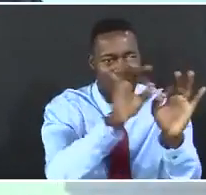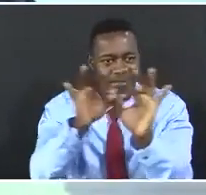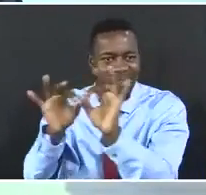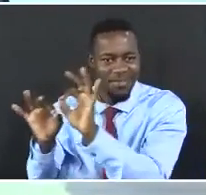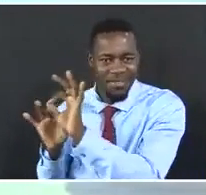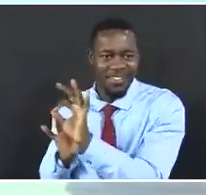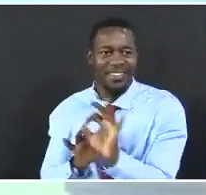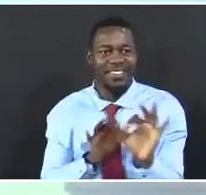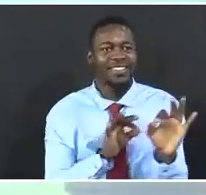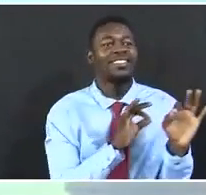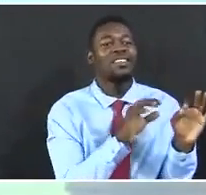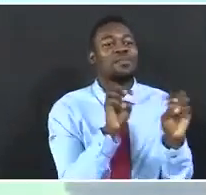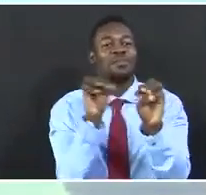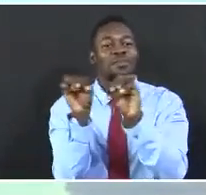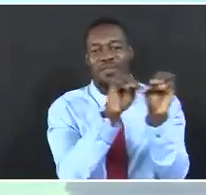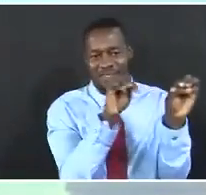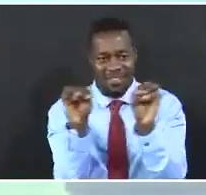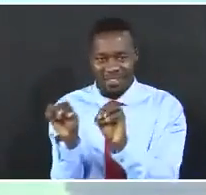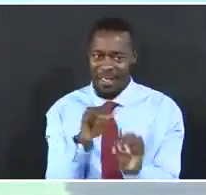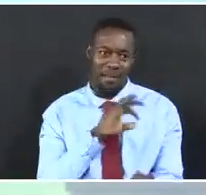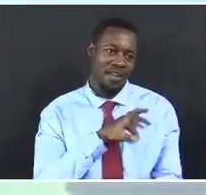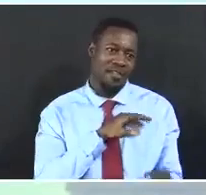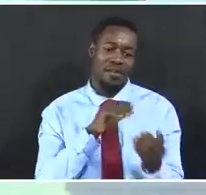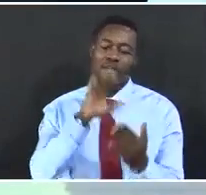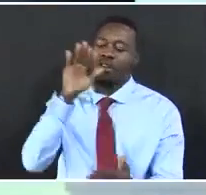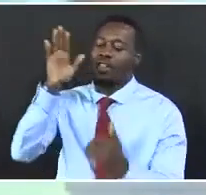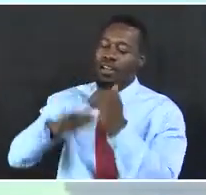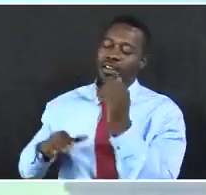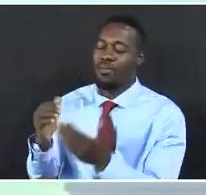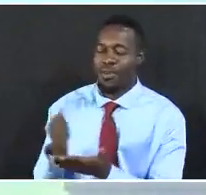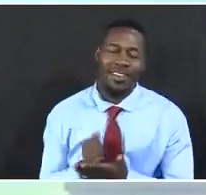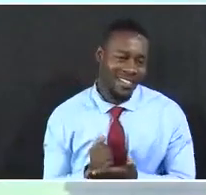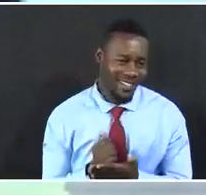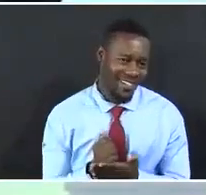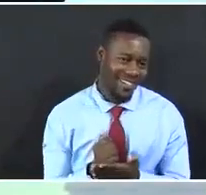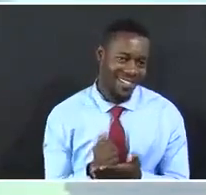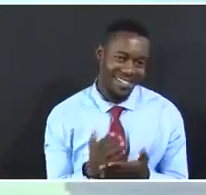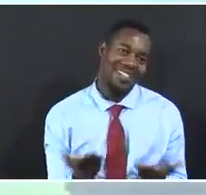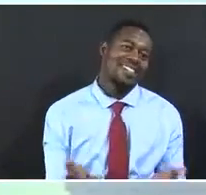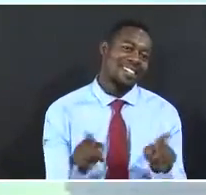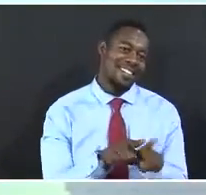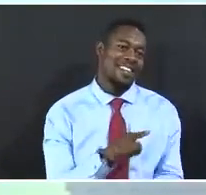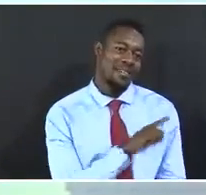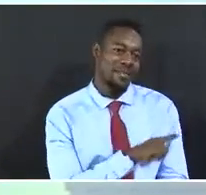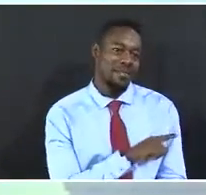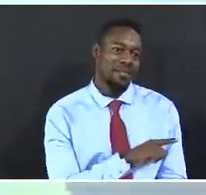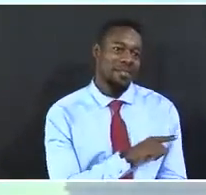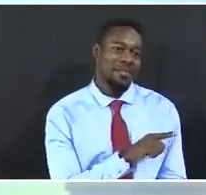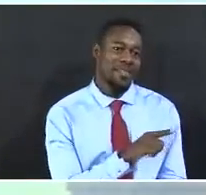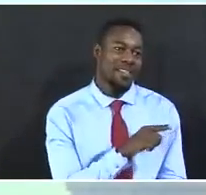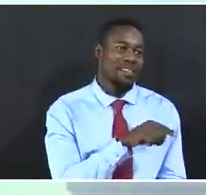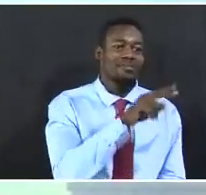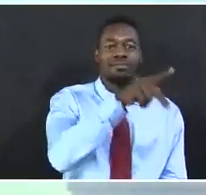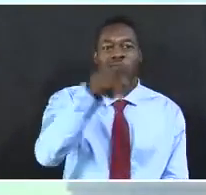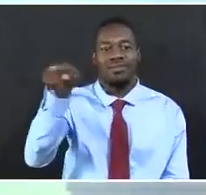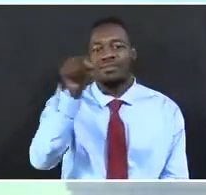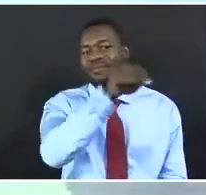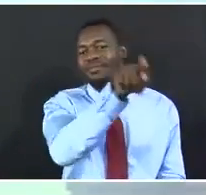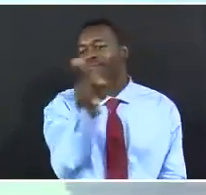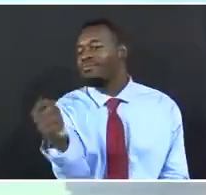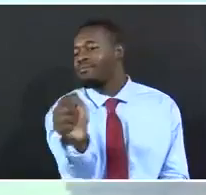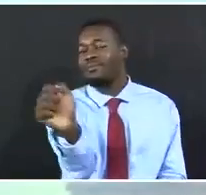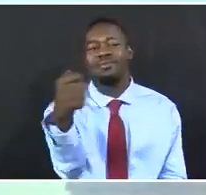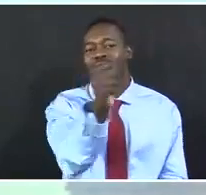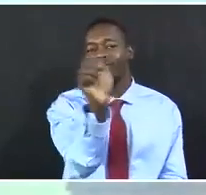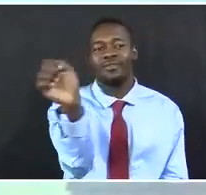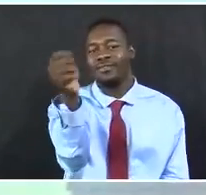No, 11 years. That's where I retired from. So friends, let us not be obsessed with jobs. If somebody threatens you